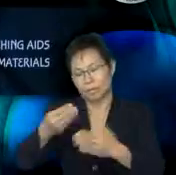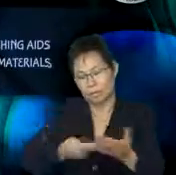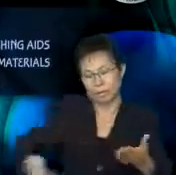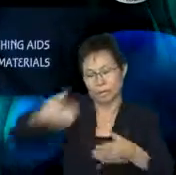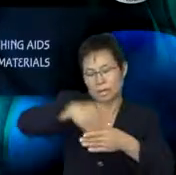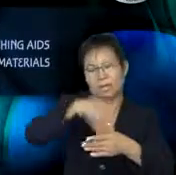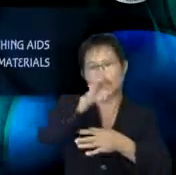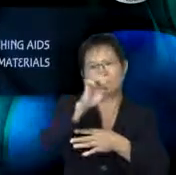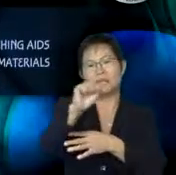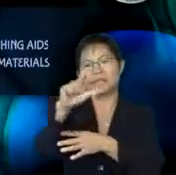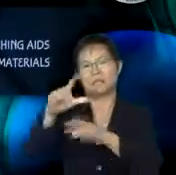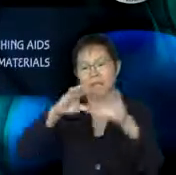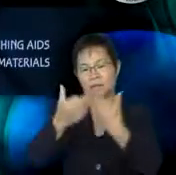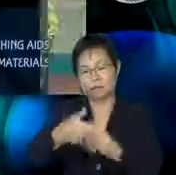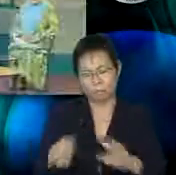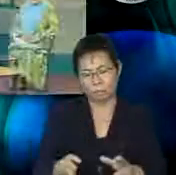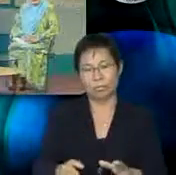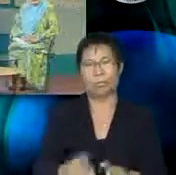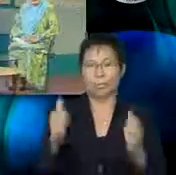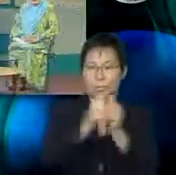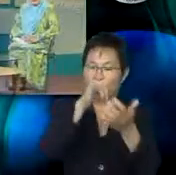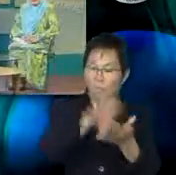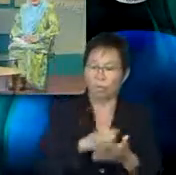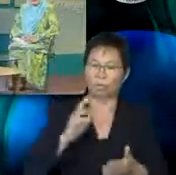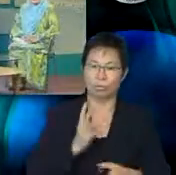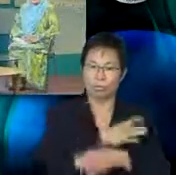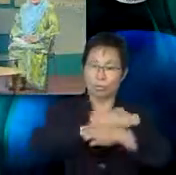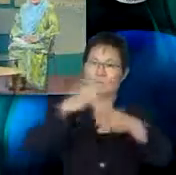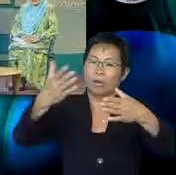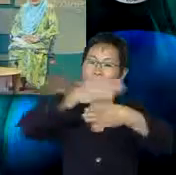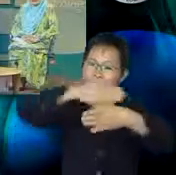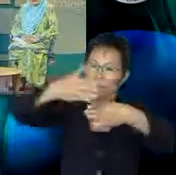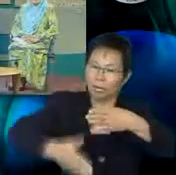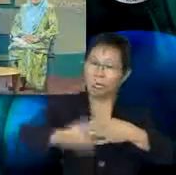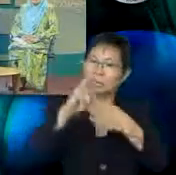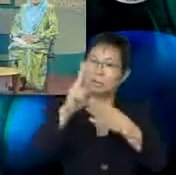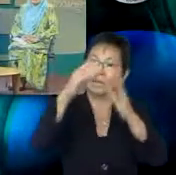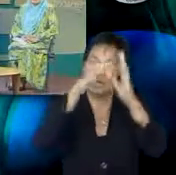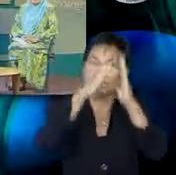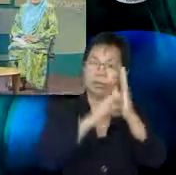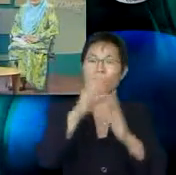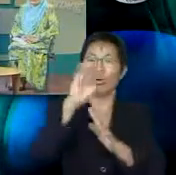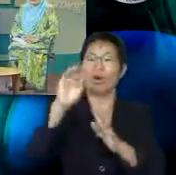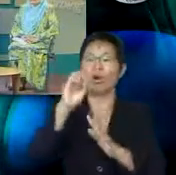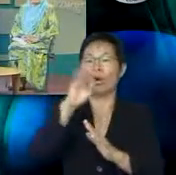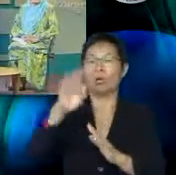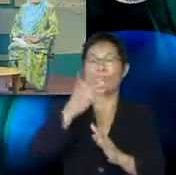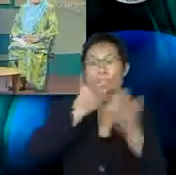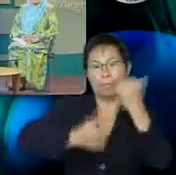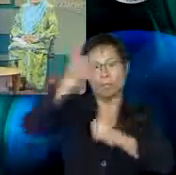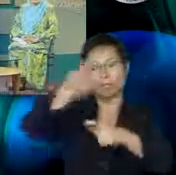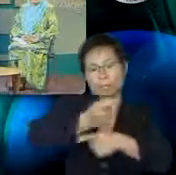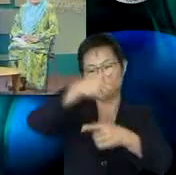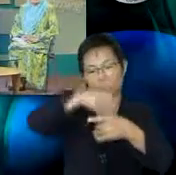the ESL classroom. With that, we conclude our second episode of Best Practices